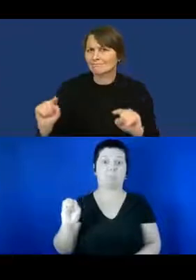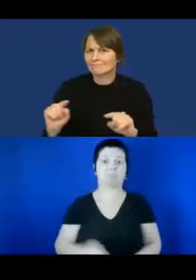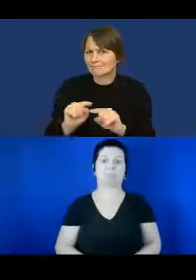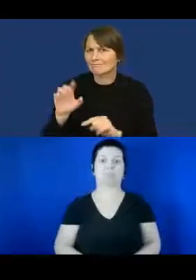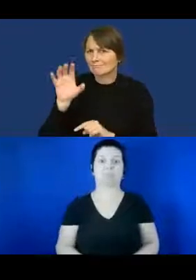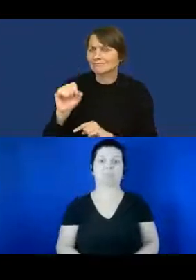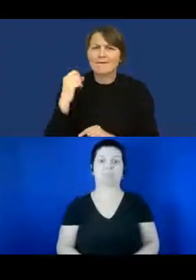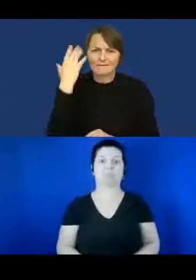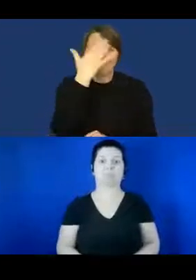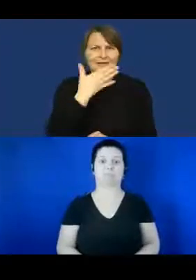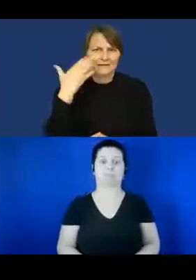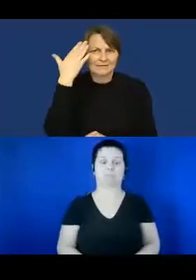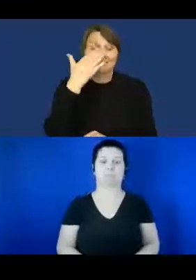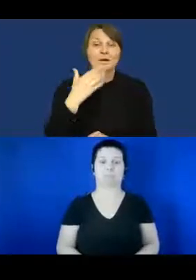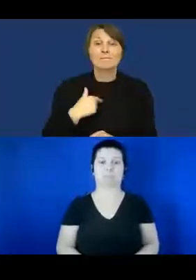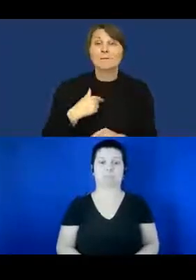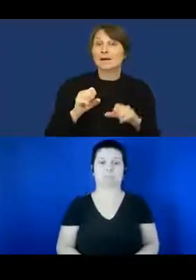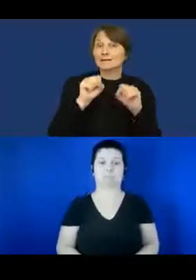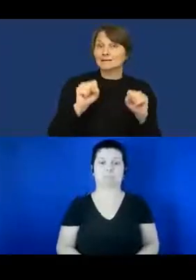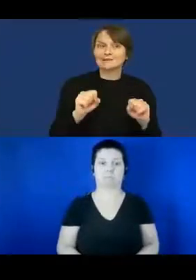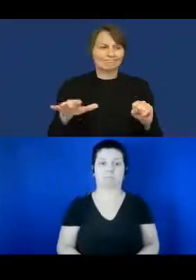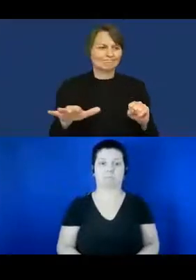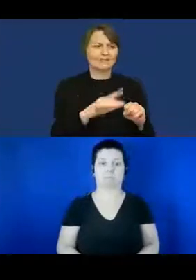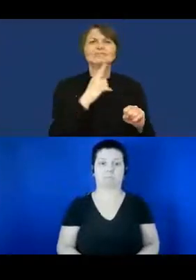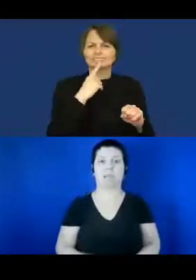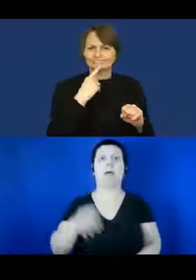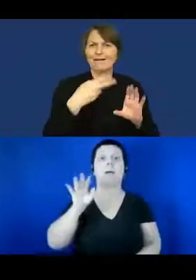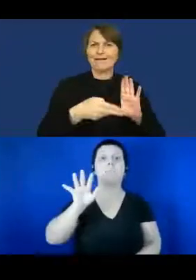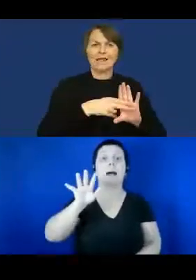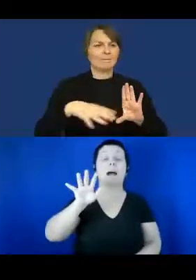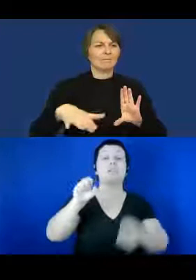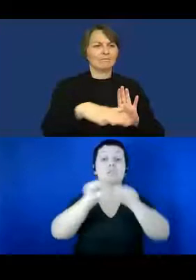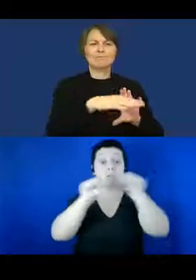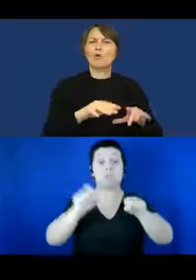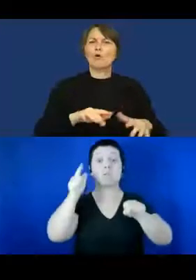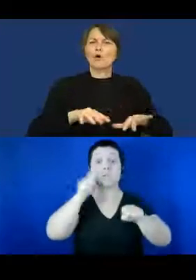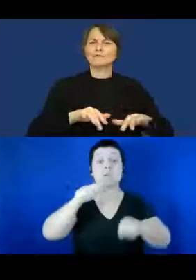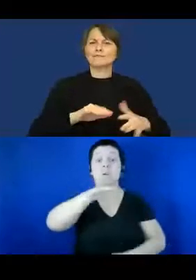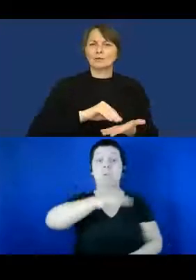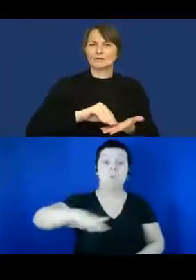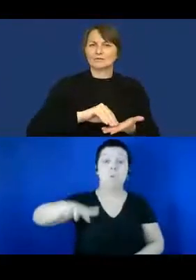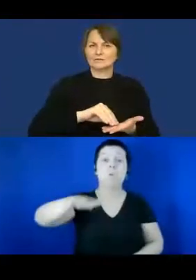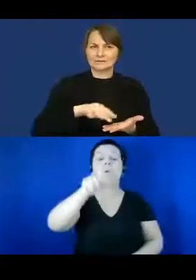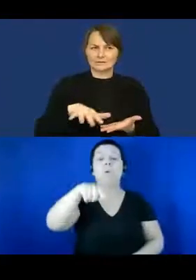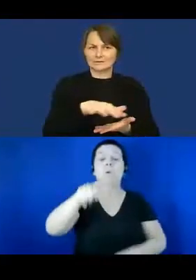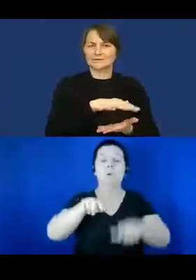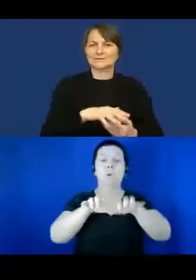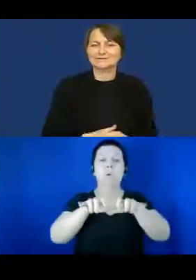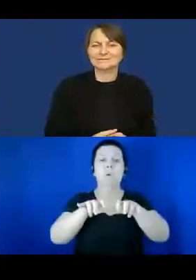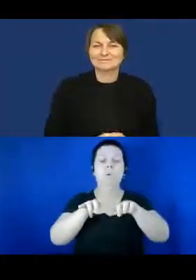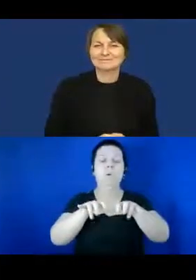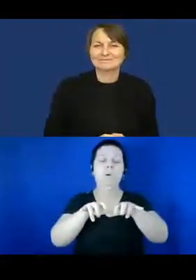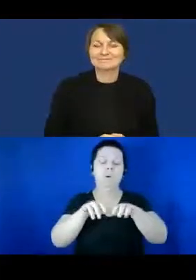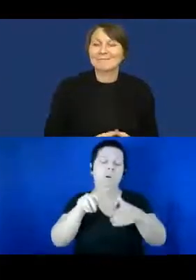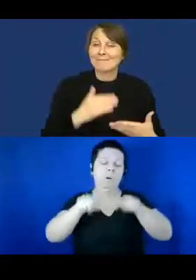has recognized this as an office environment. And as with objects, the list of